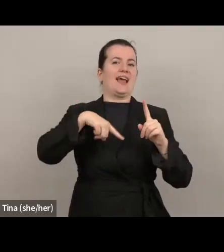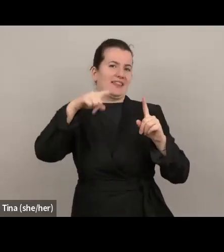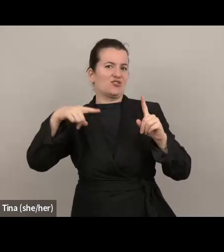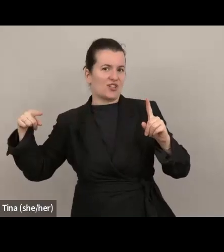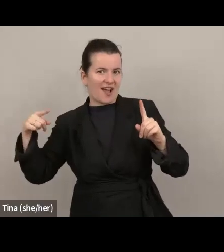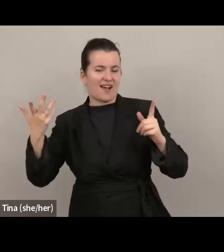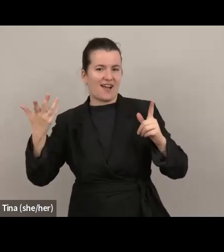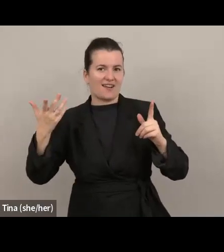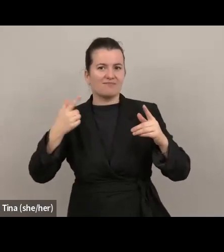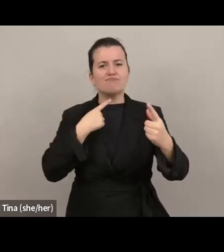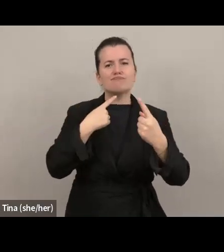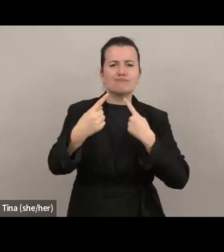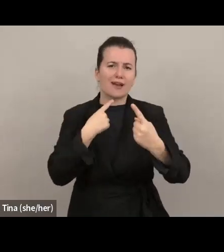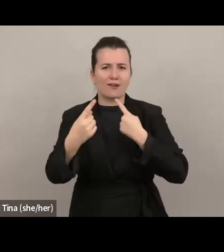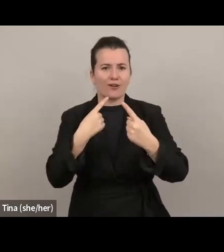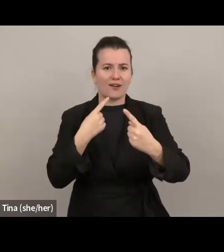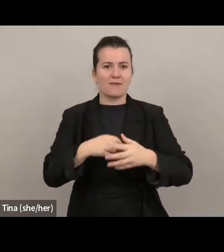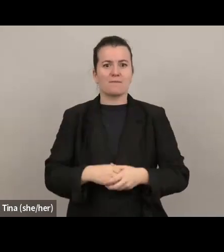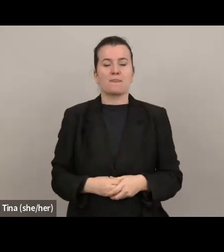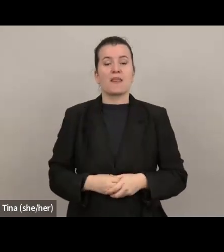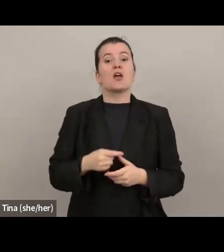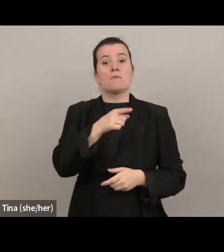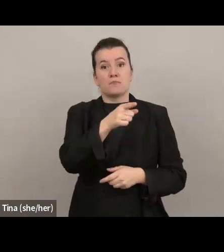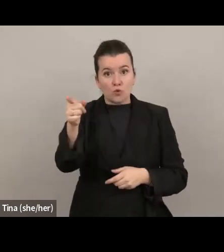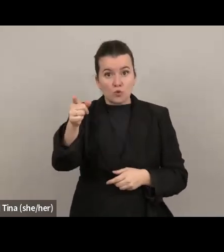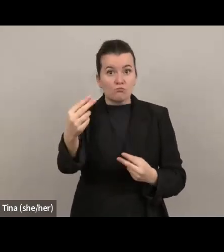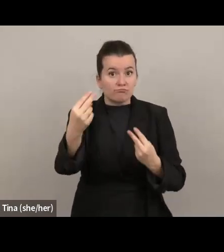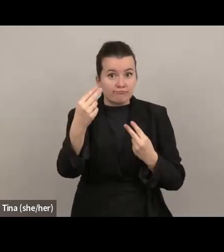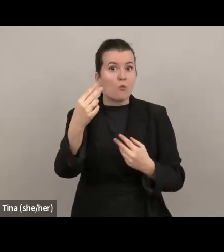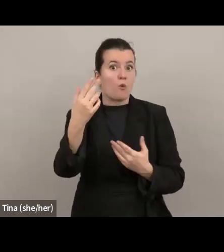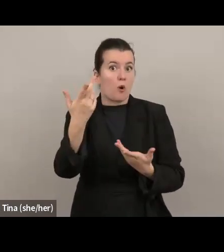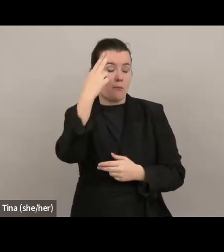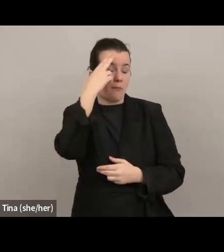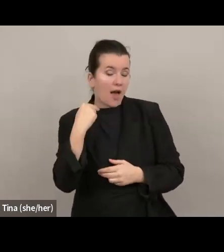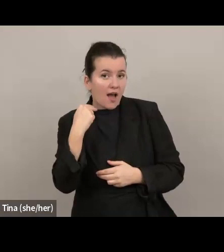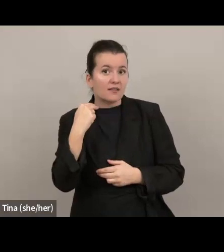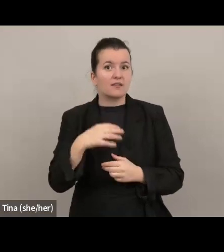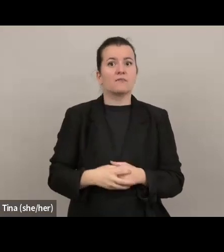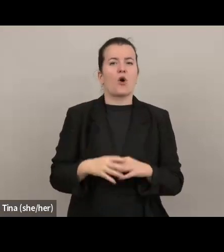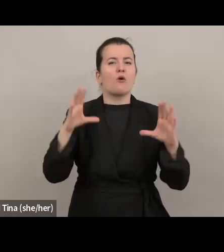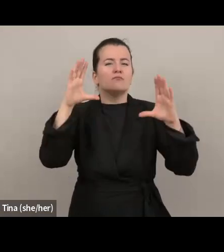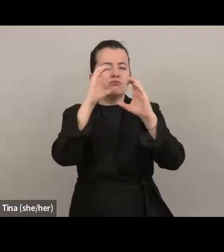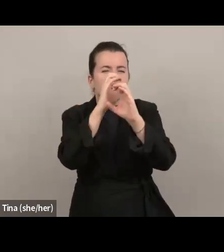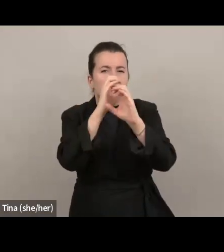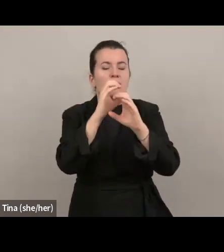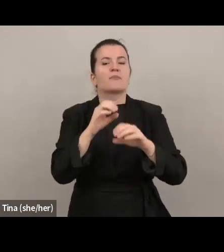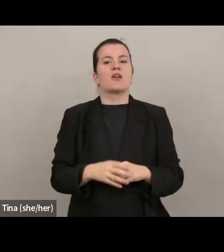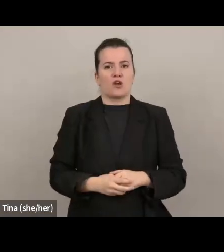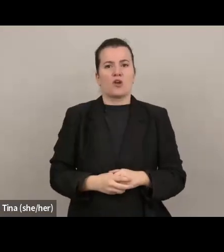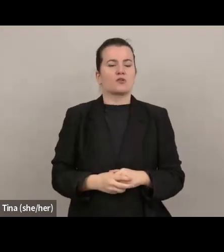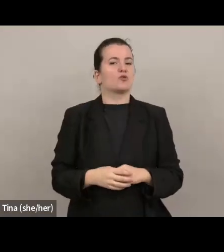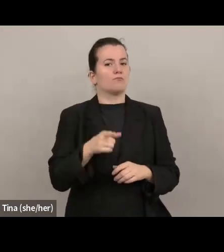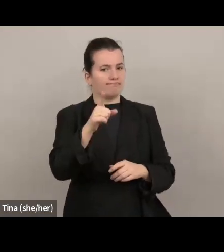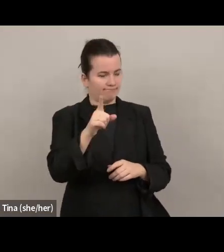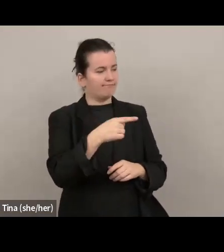For all our participants who are blind or have visual impairments, all speakers will begin with a short descriptions